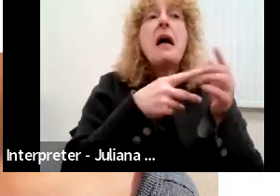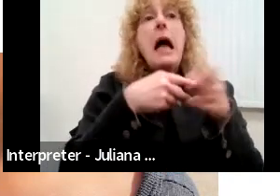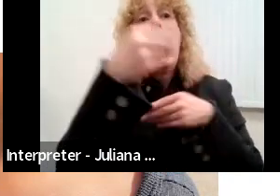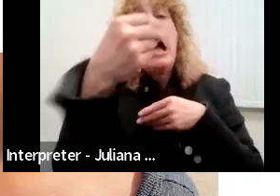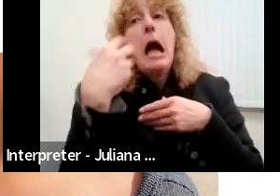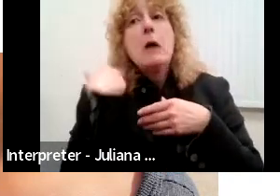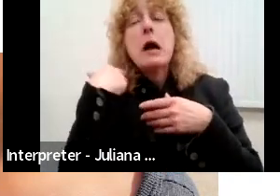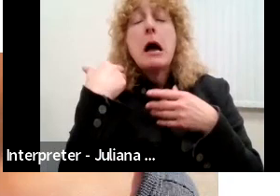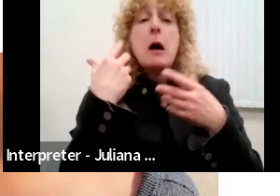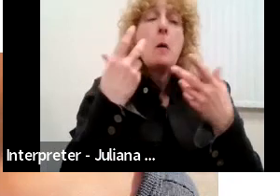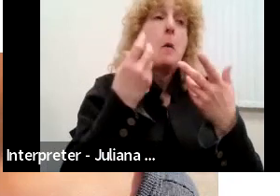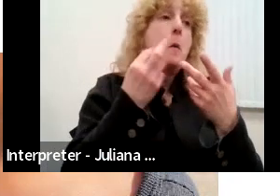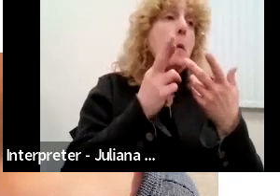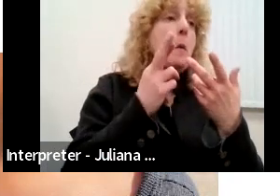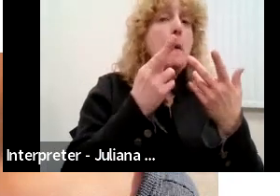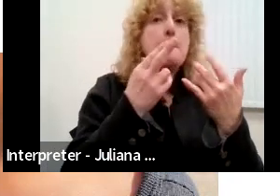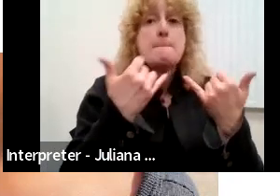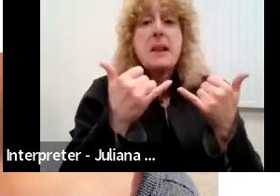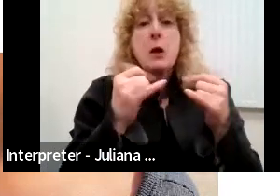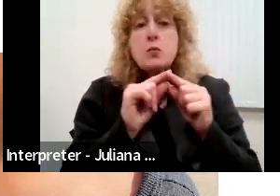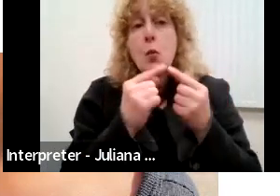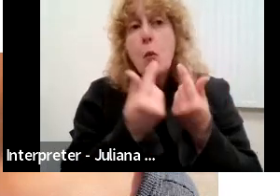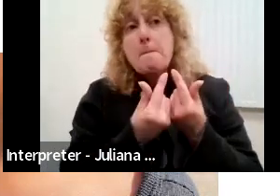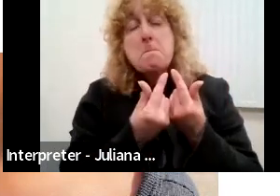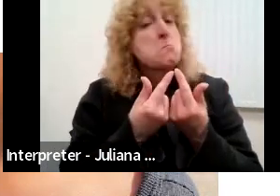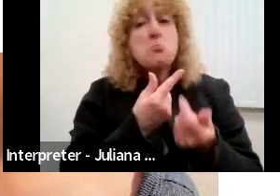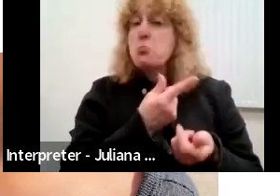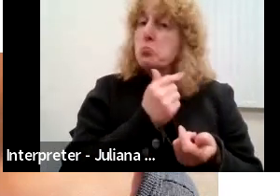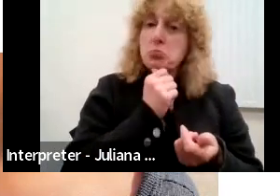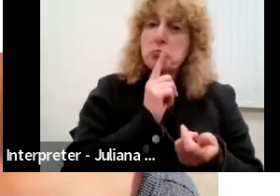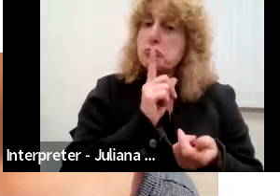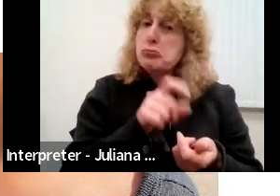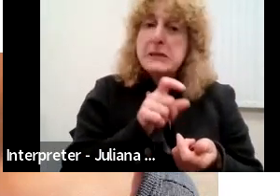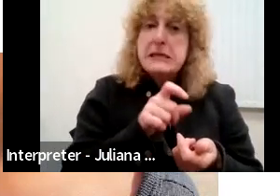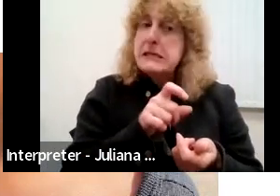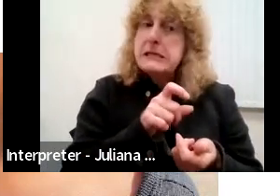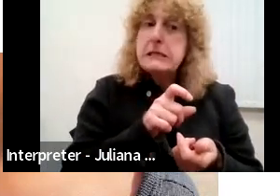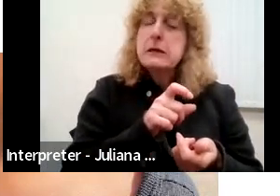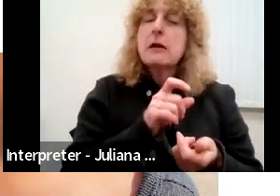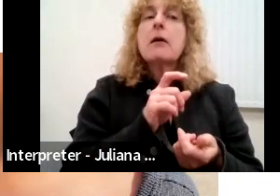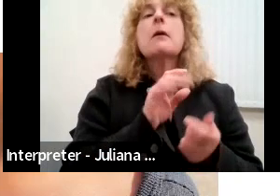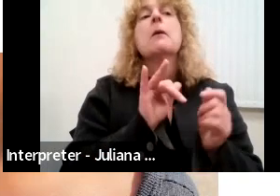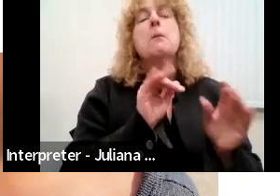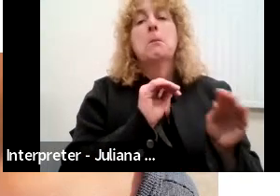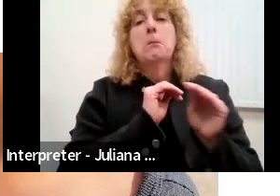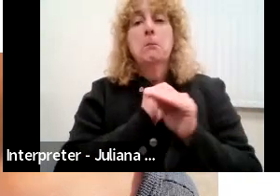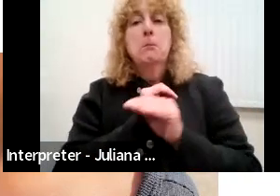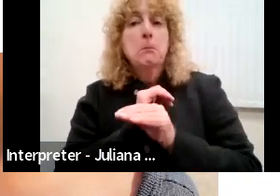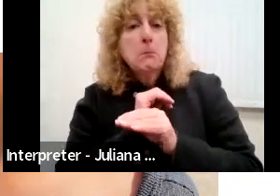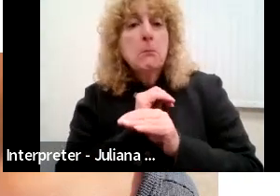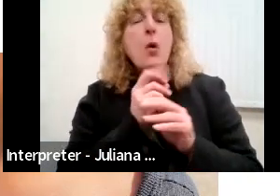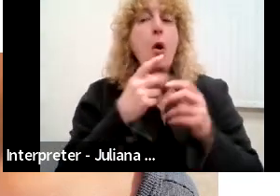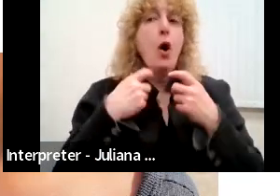outside or doing like play group, he didn't really need it in those moments, so she would just then he would take it